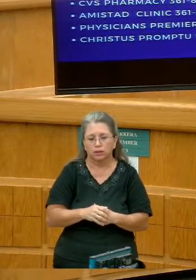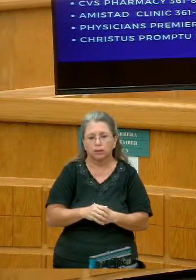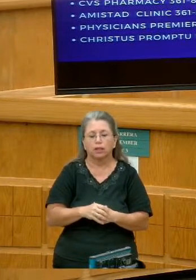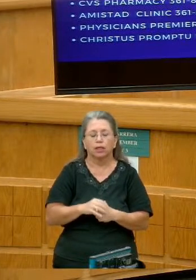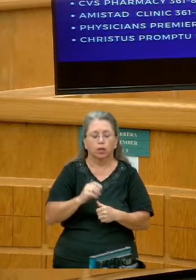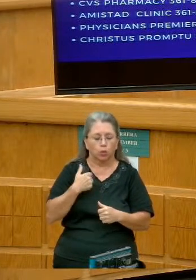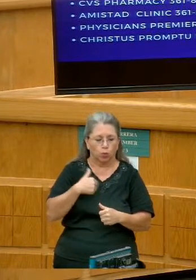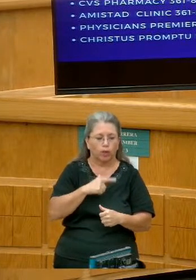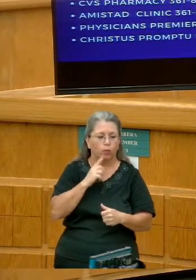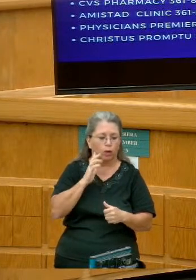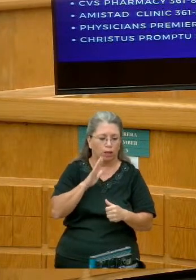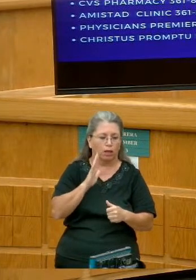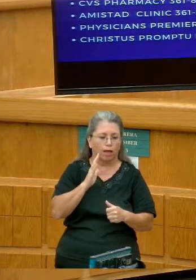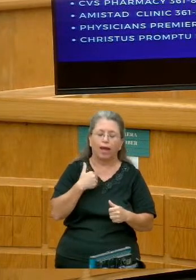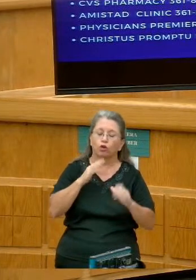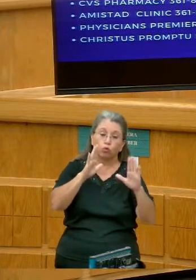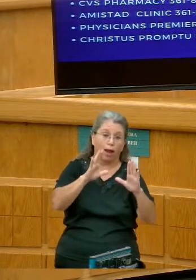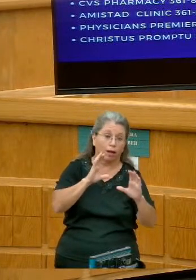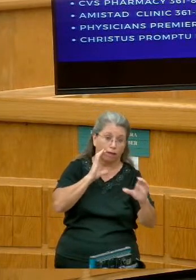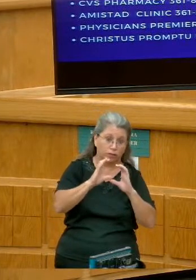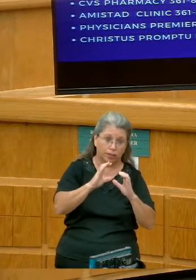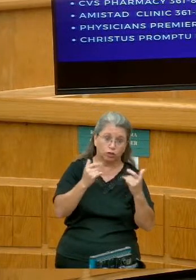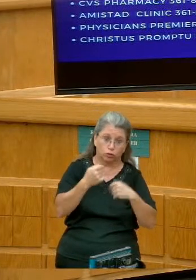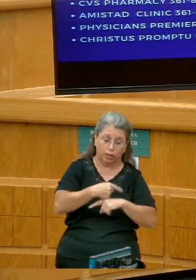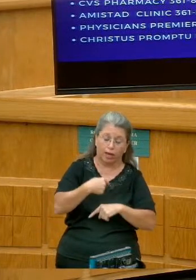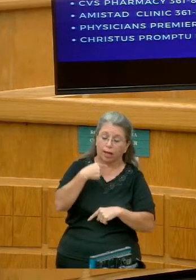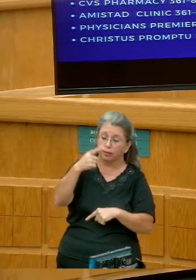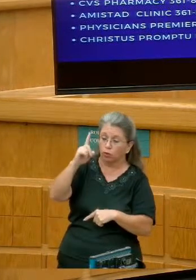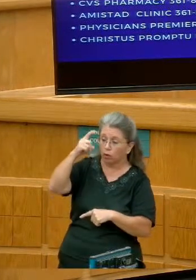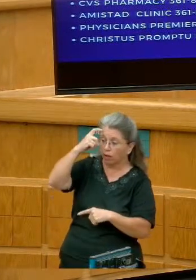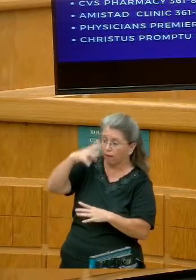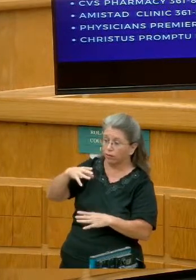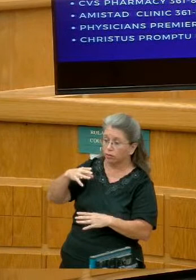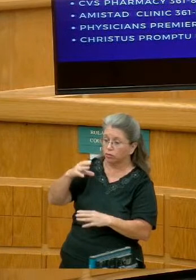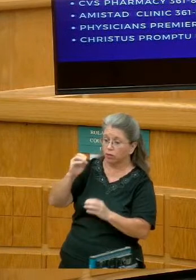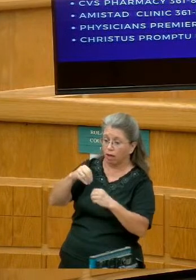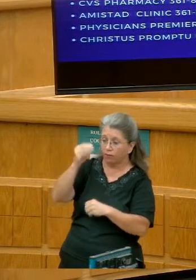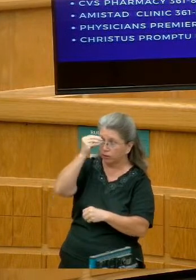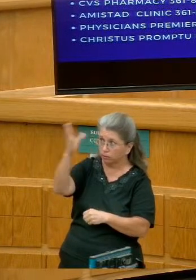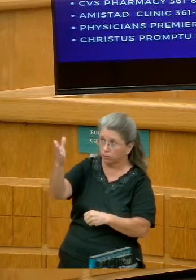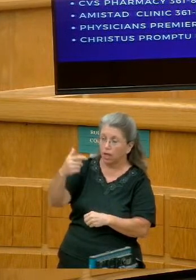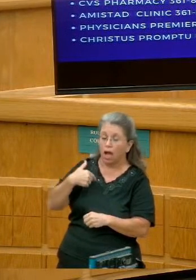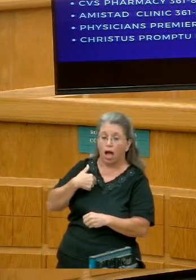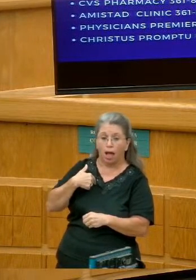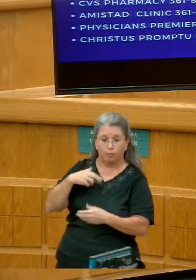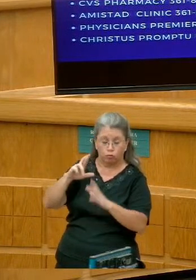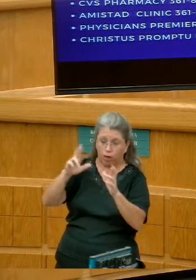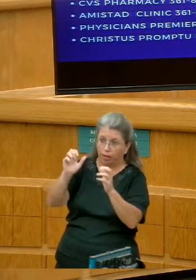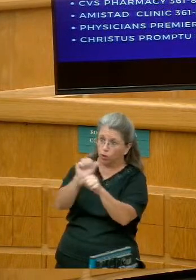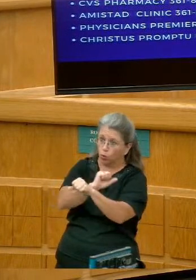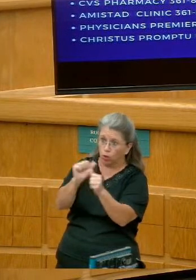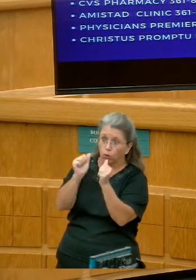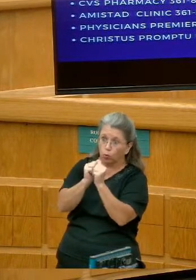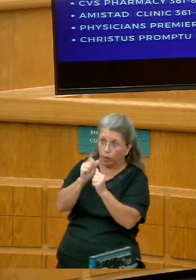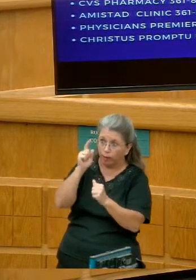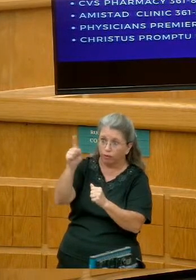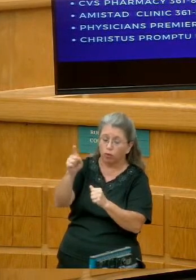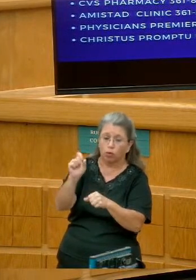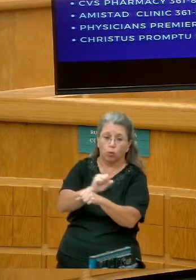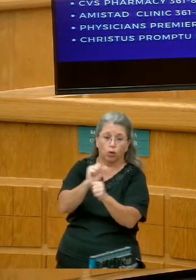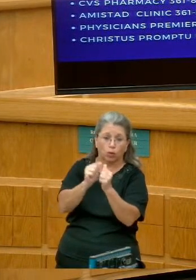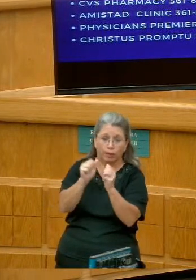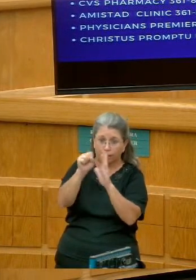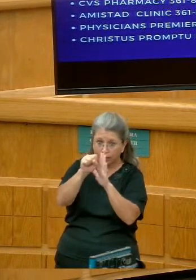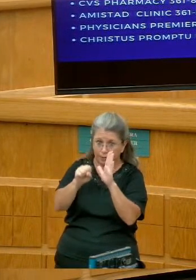great conversation today, and I told the governor's office that I stand ready to work with them and to work with the state of